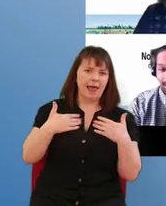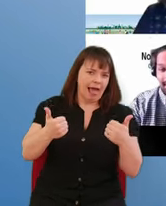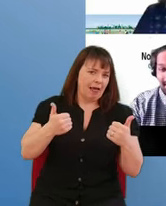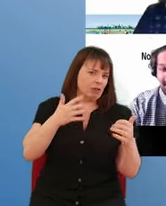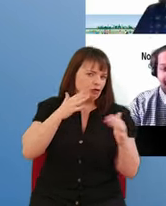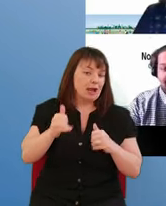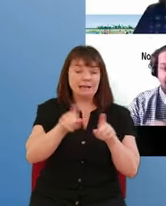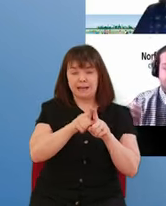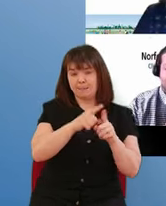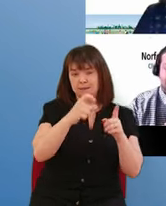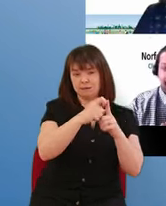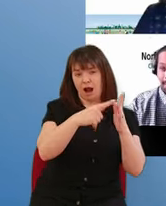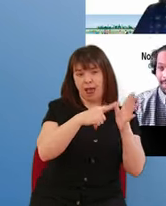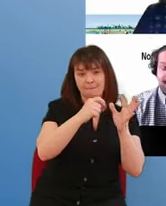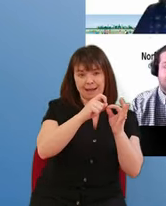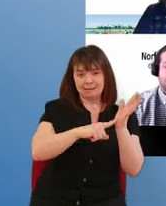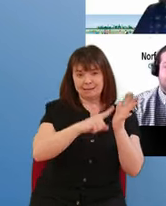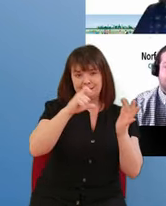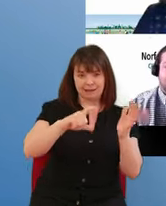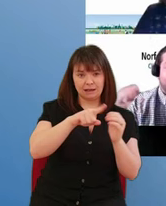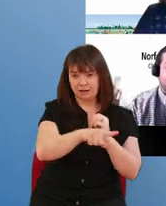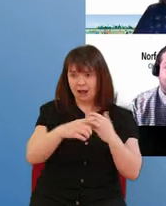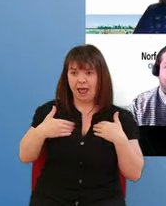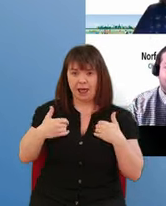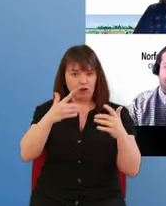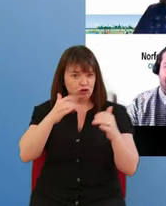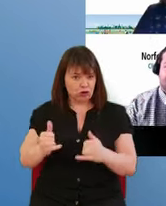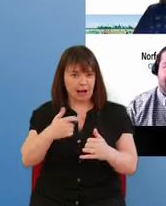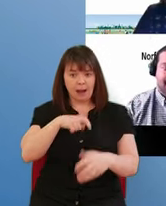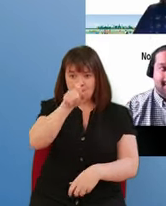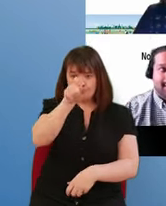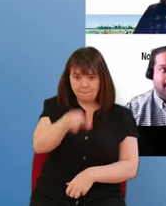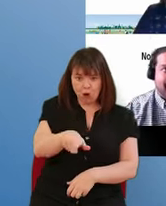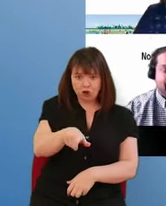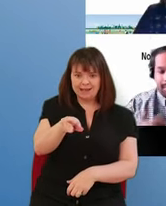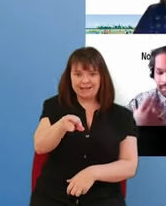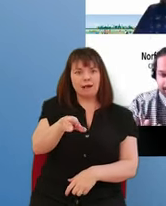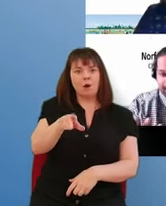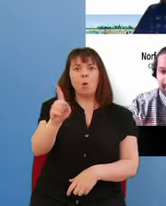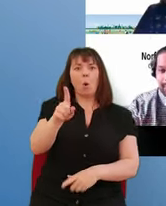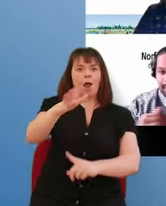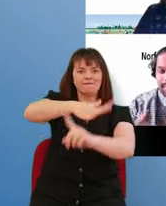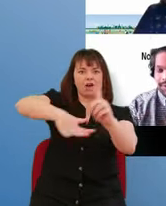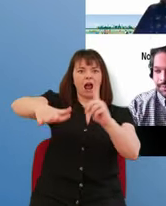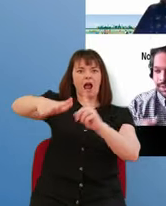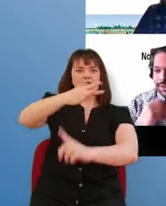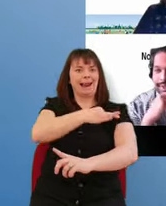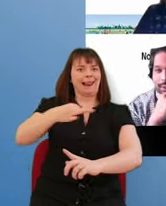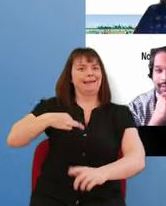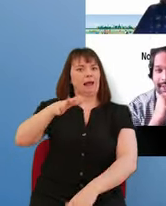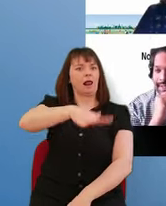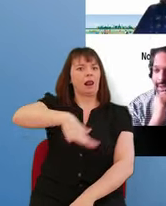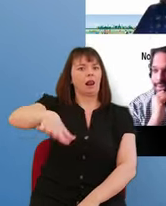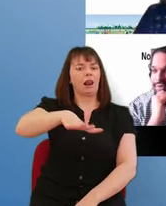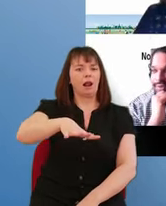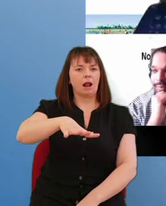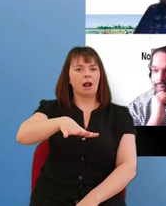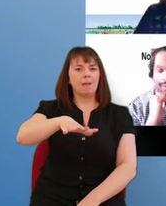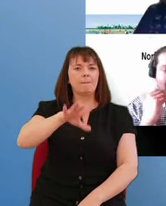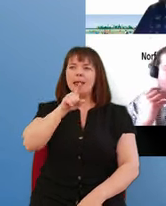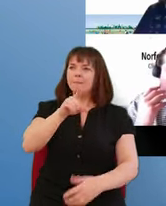one-stop shop. So I think this has the opportunity to be translated quite widely. And without going into too much detail, one of the